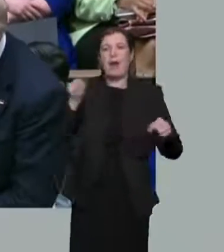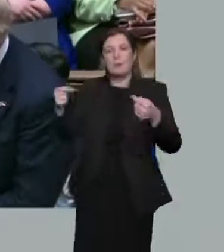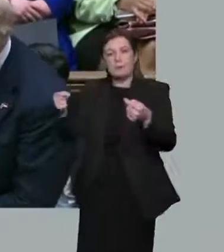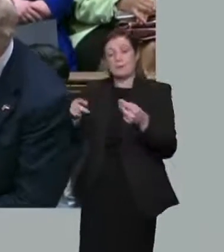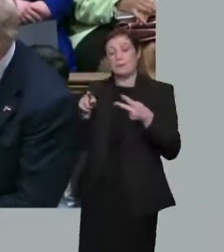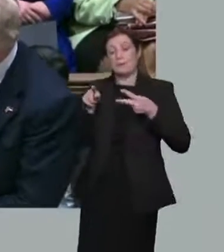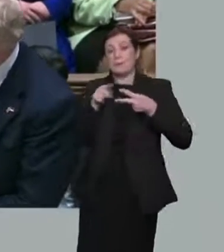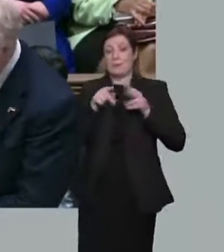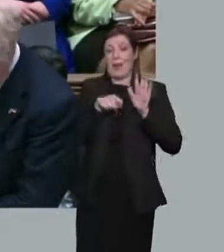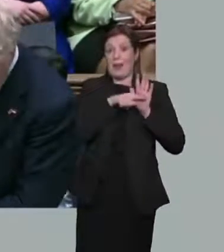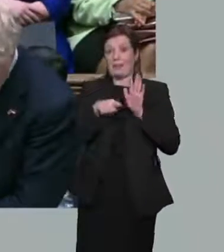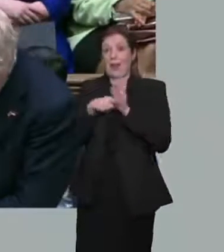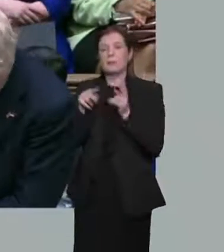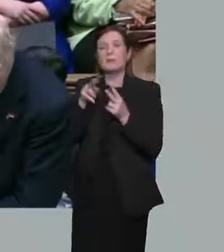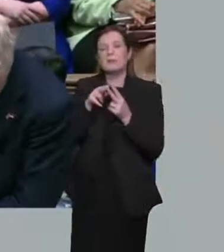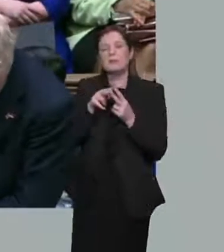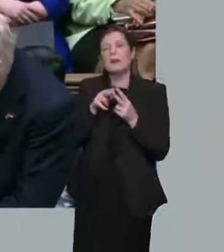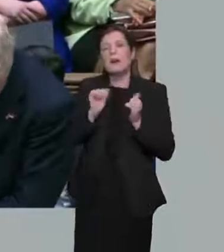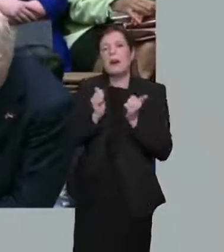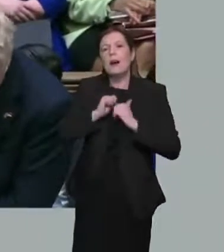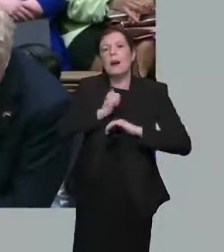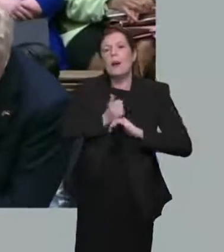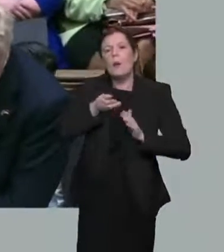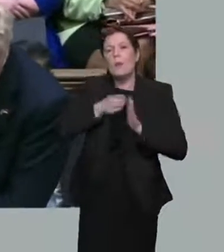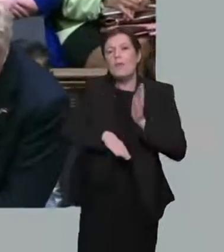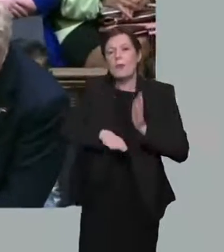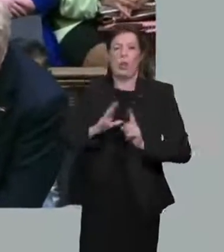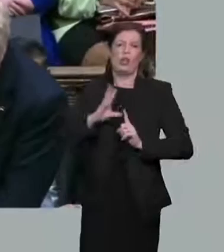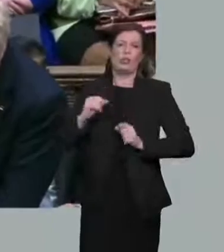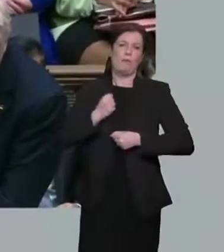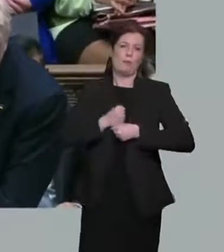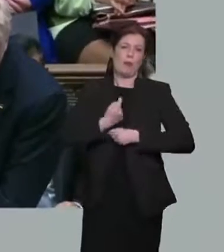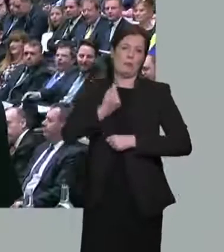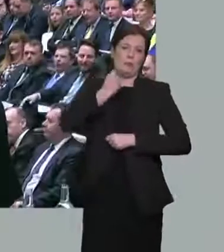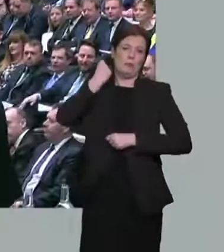acts, Mr Speaker, passed by Conservative governments.